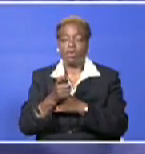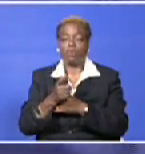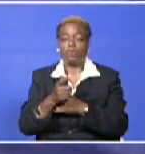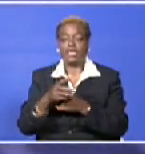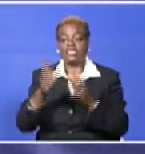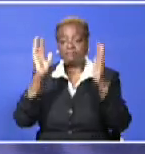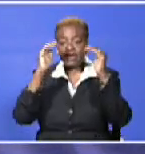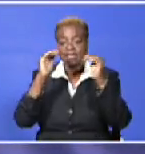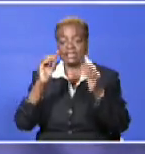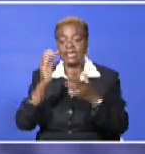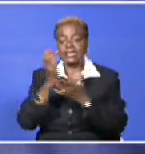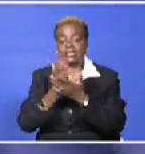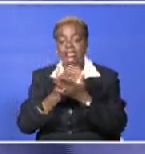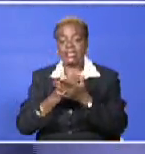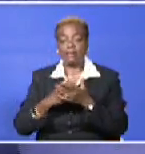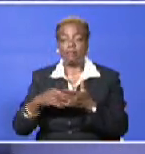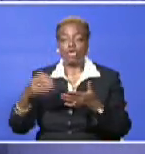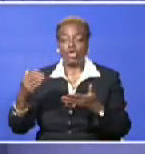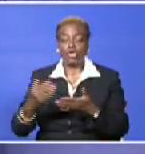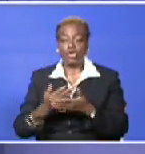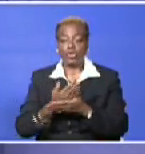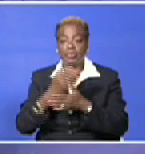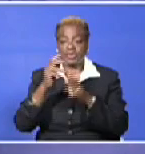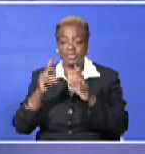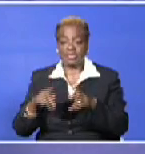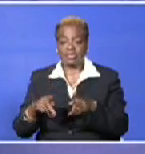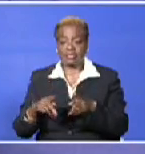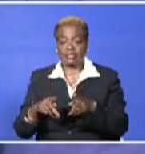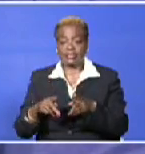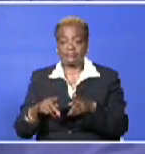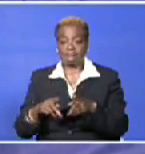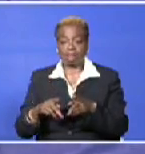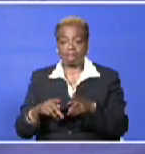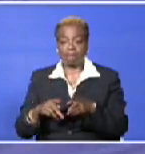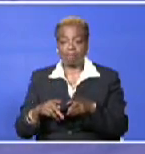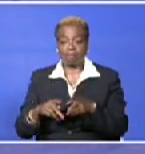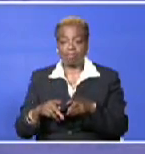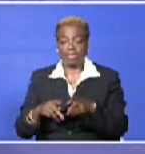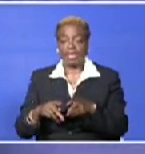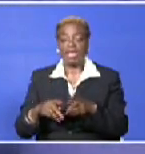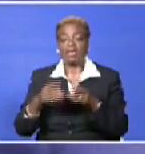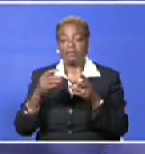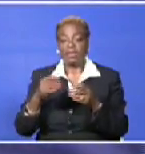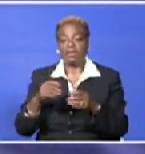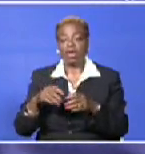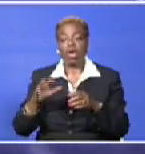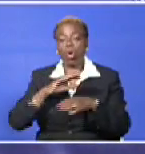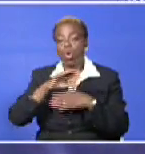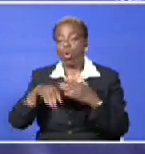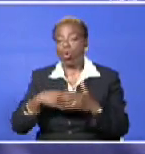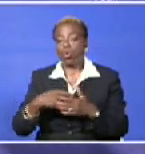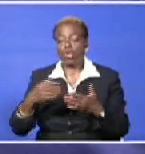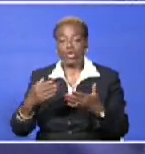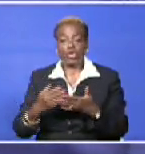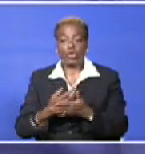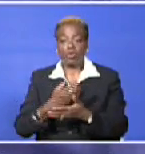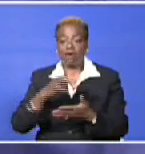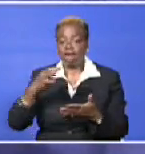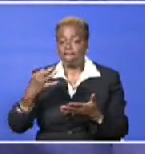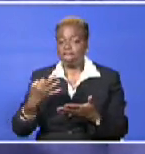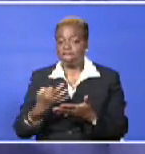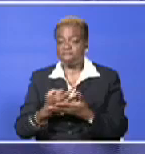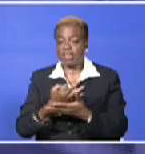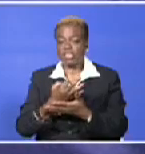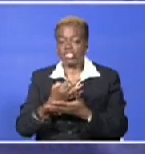new competitors. A lot of our older and more seasoned competitors have now become pros and moved on. So we're looking at a whole new, fresh round